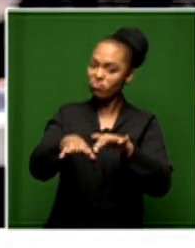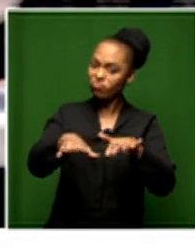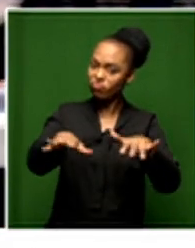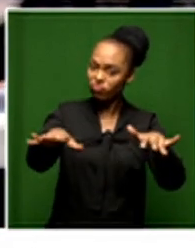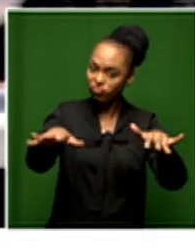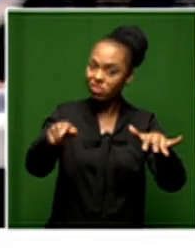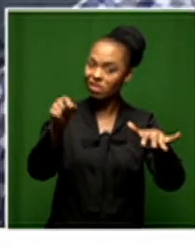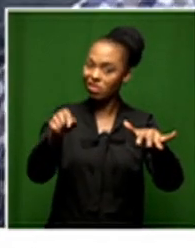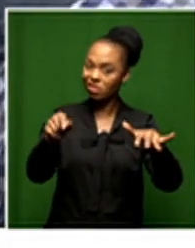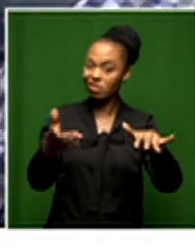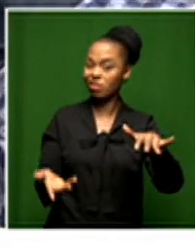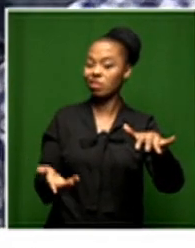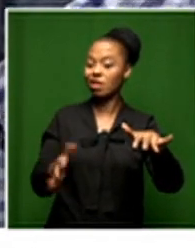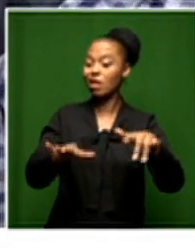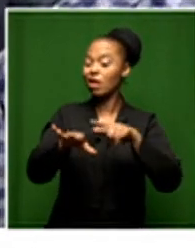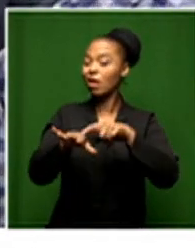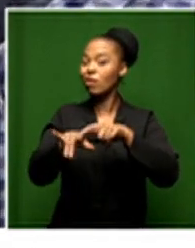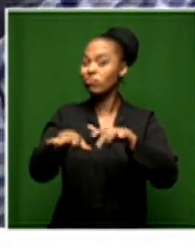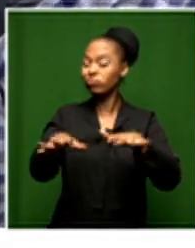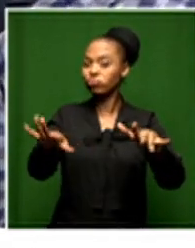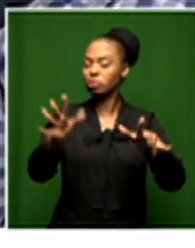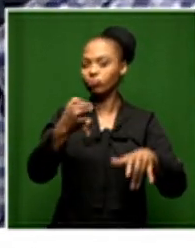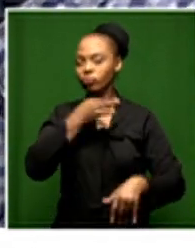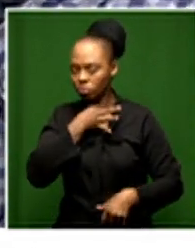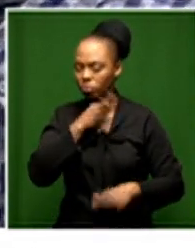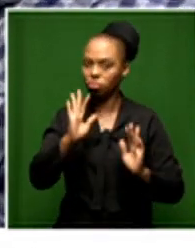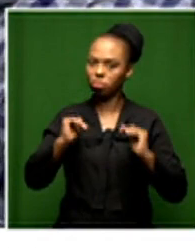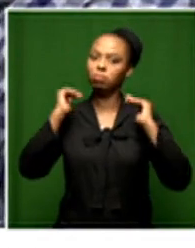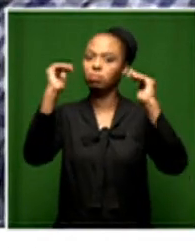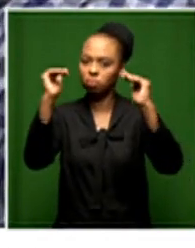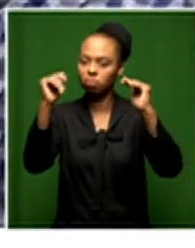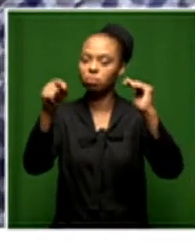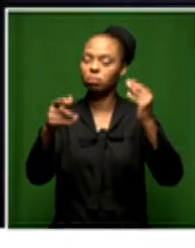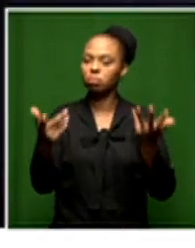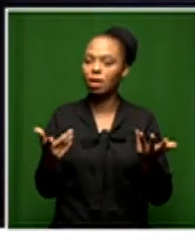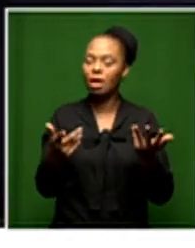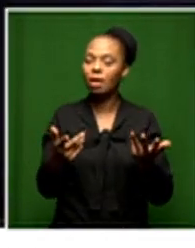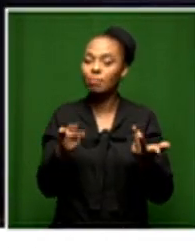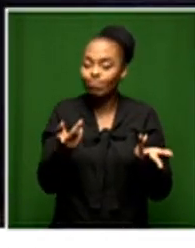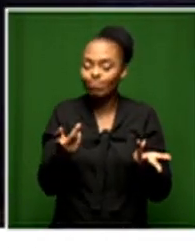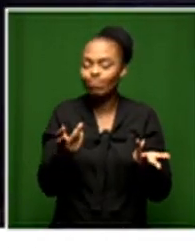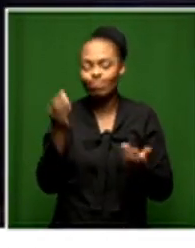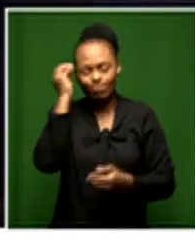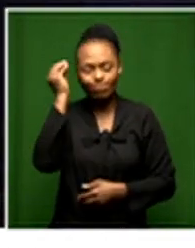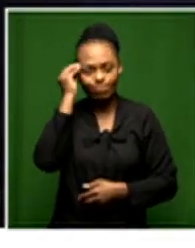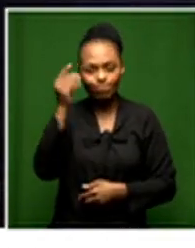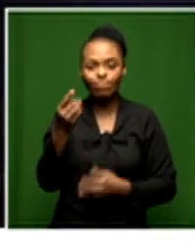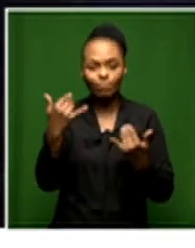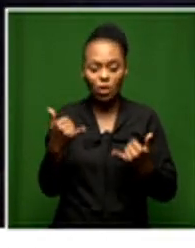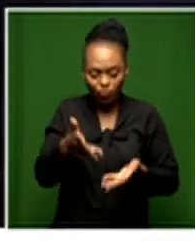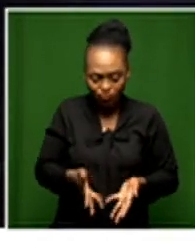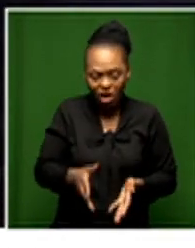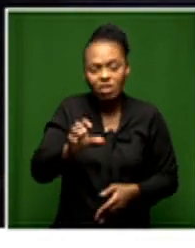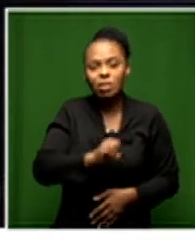us in a very peculiar situation with regard to the procurement. As you are aware, being here in South